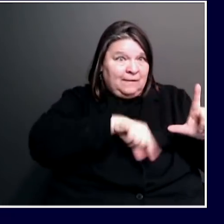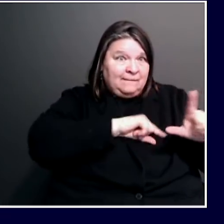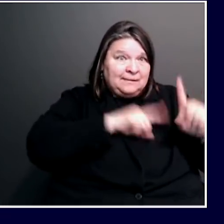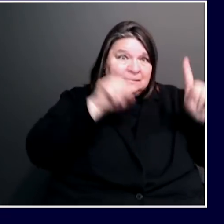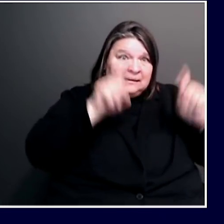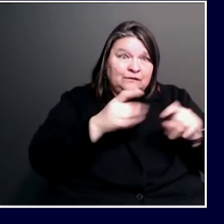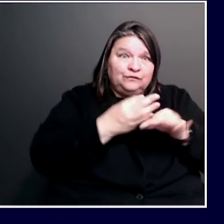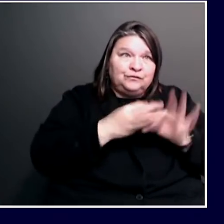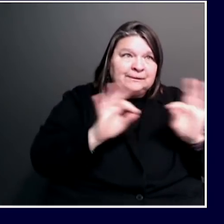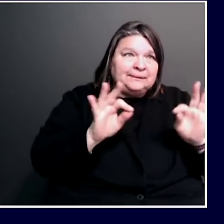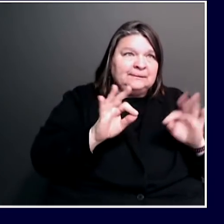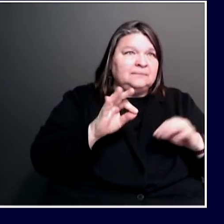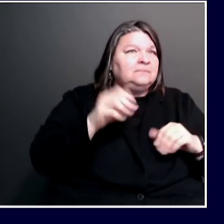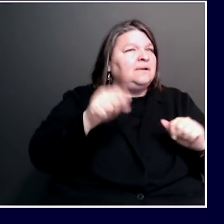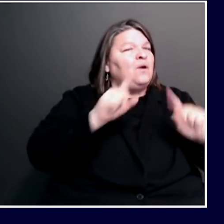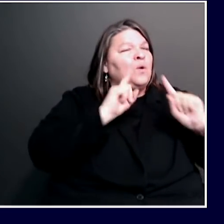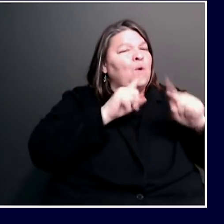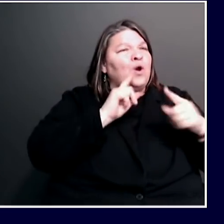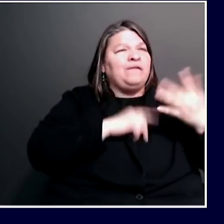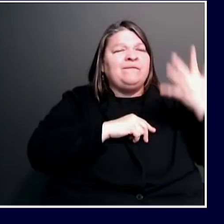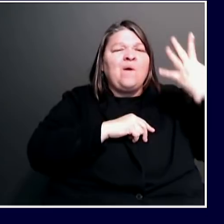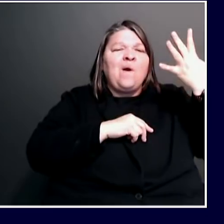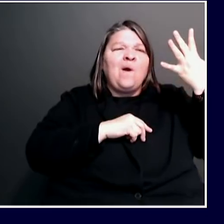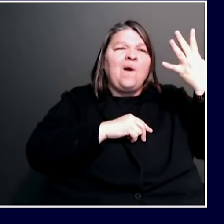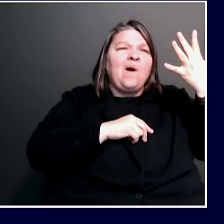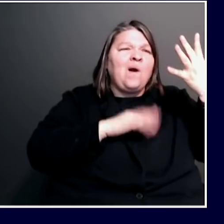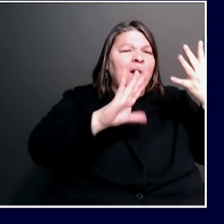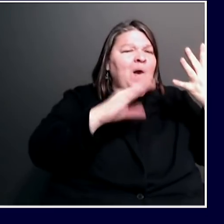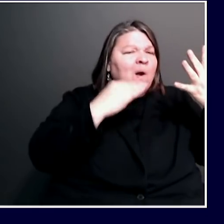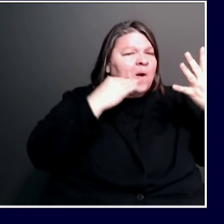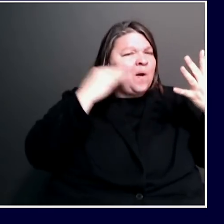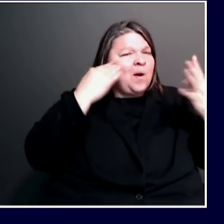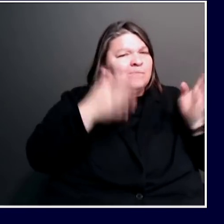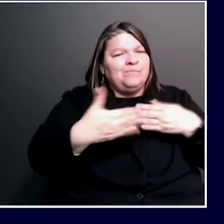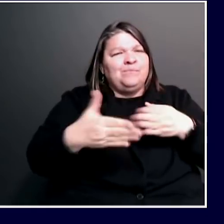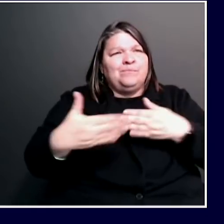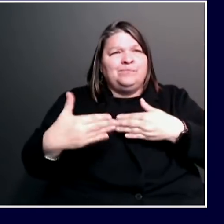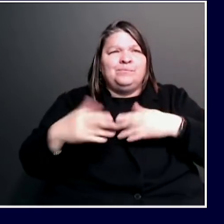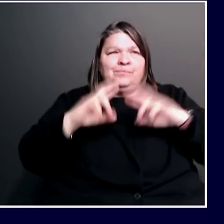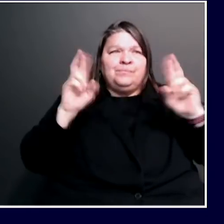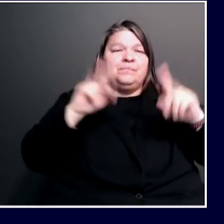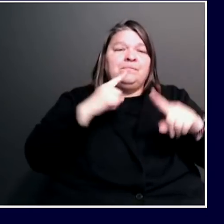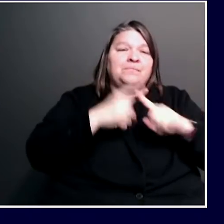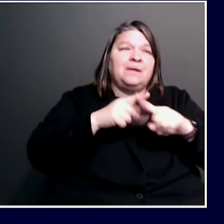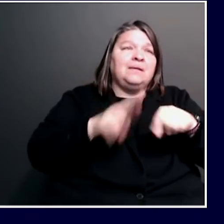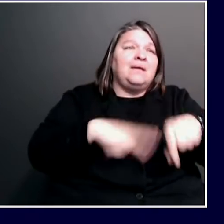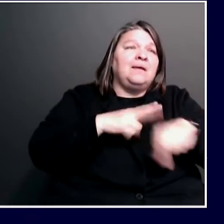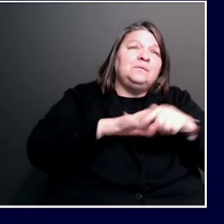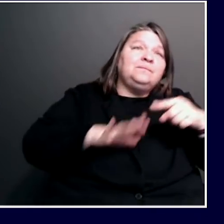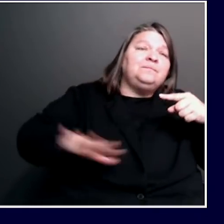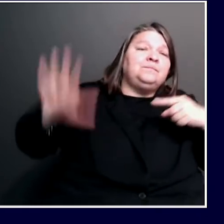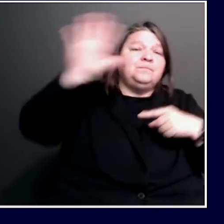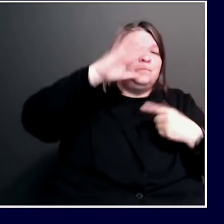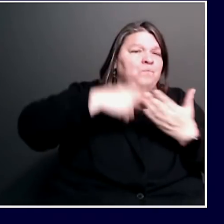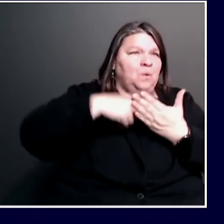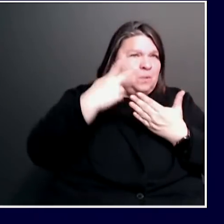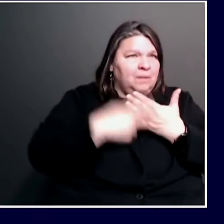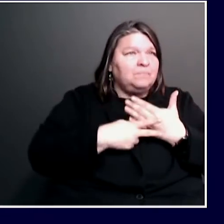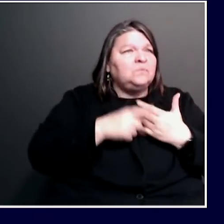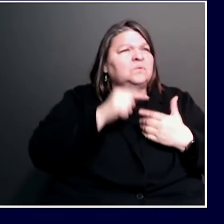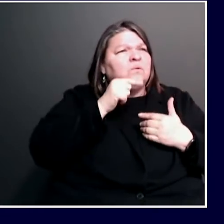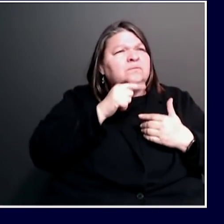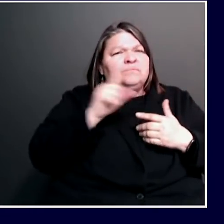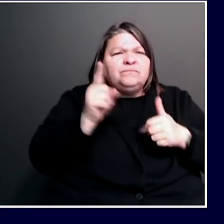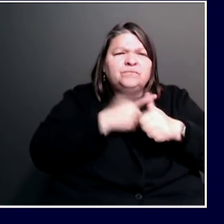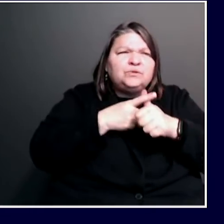4 free at-home COVID tests from a nationwide program launched by President Biden. Orders will usually ship